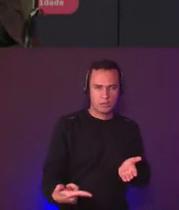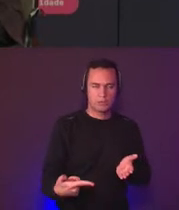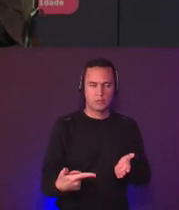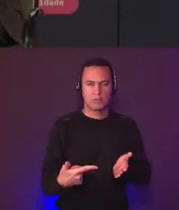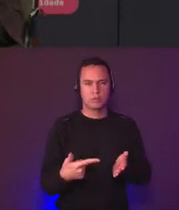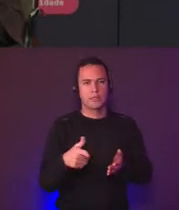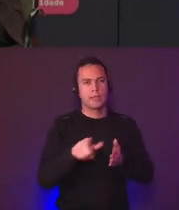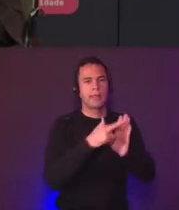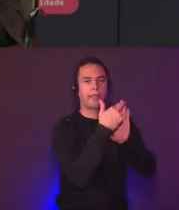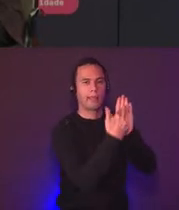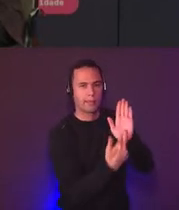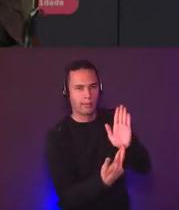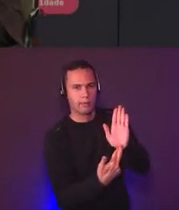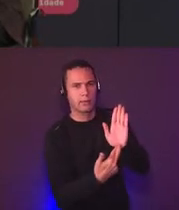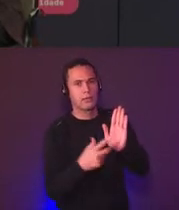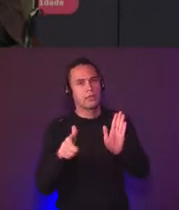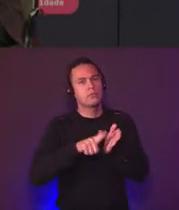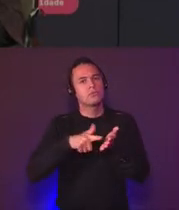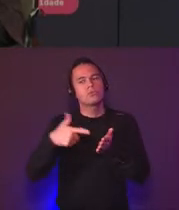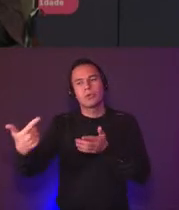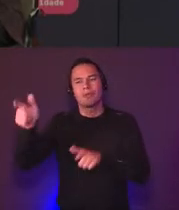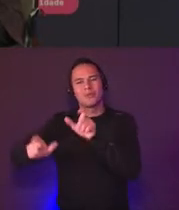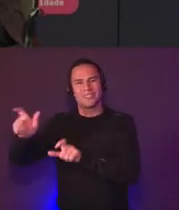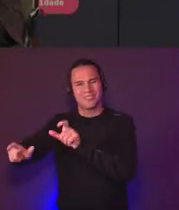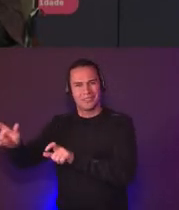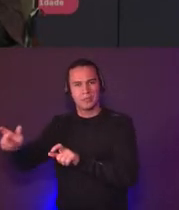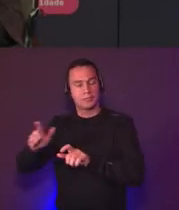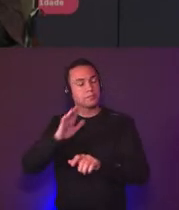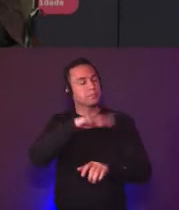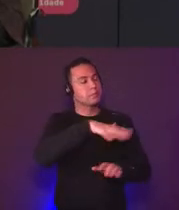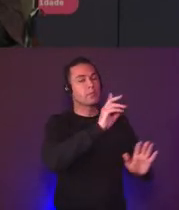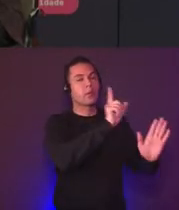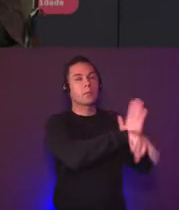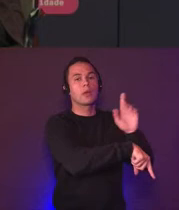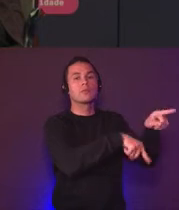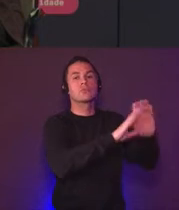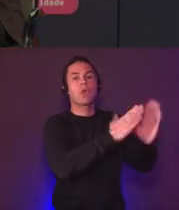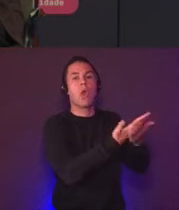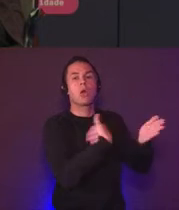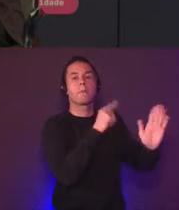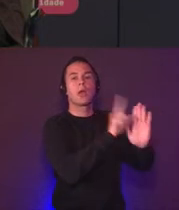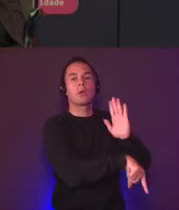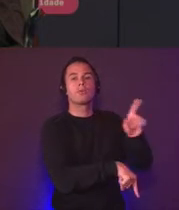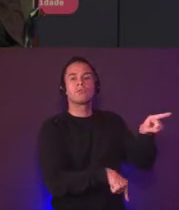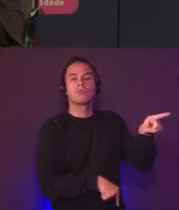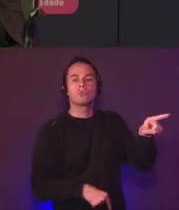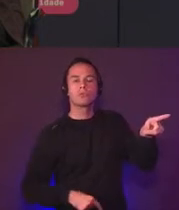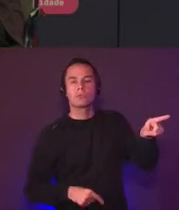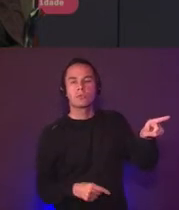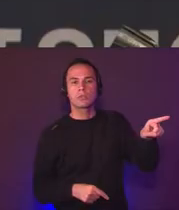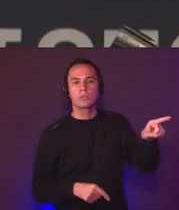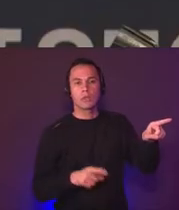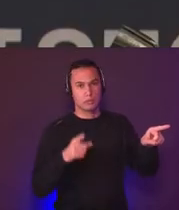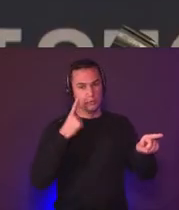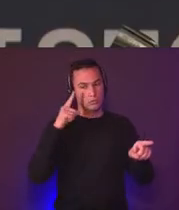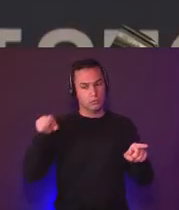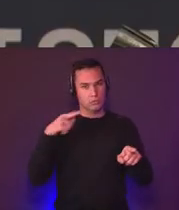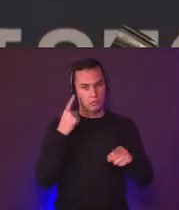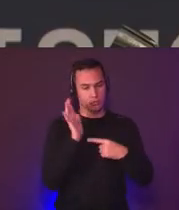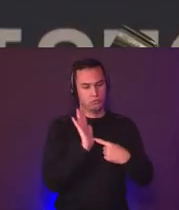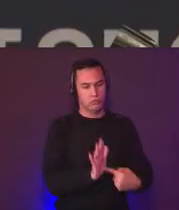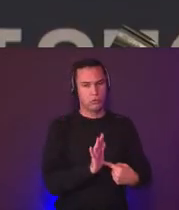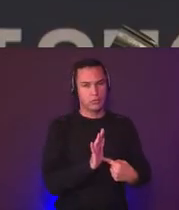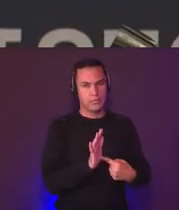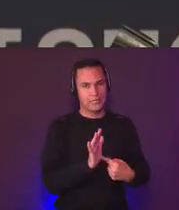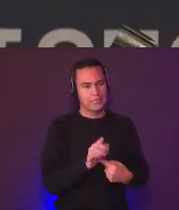reporters. So they were all standing behind me, and then I asked to register my son for school, and they handed me the paper again, and I checked Black, white, and American Indian and gave it